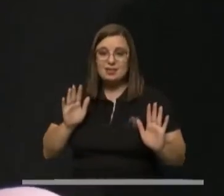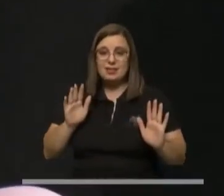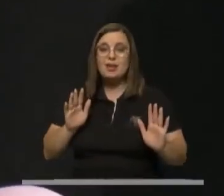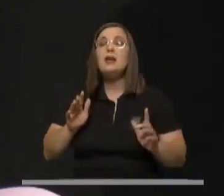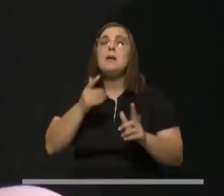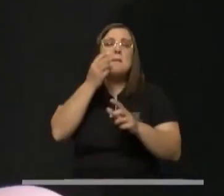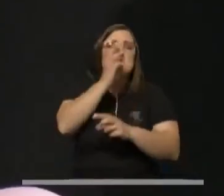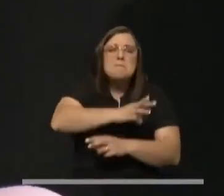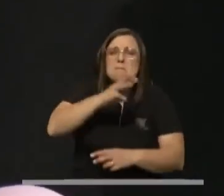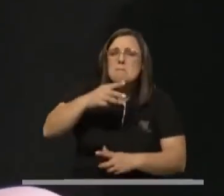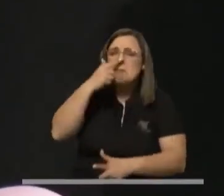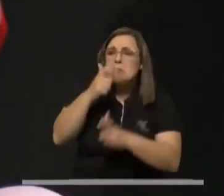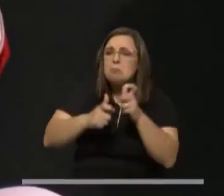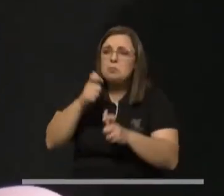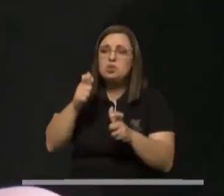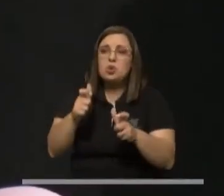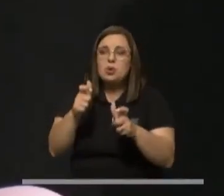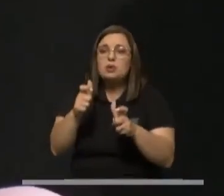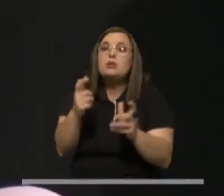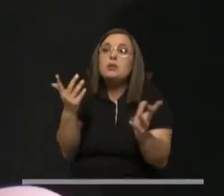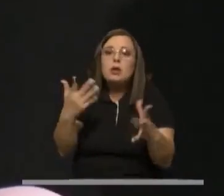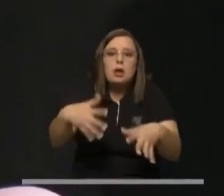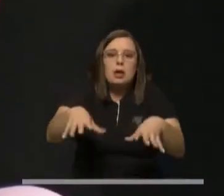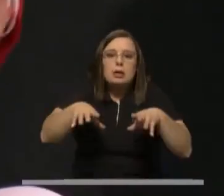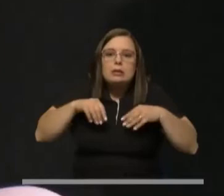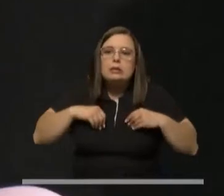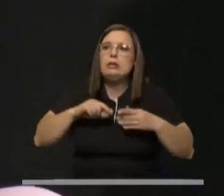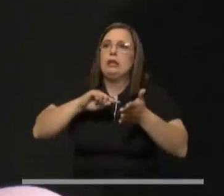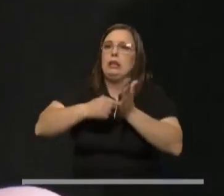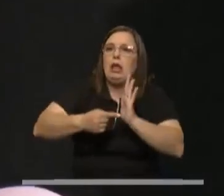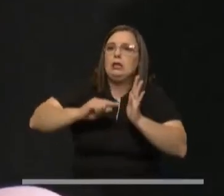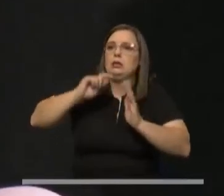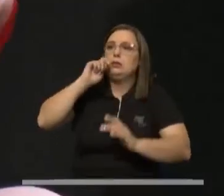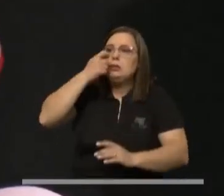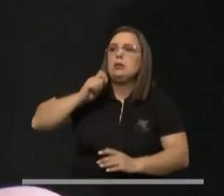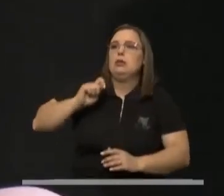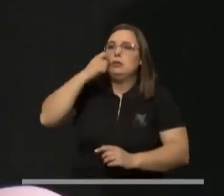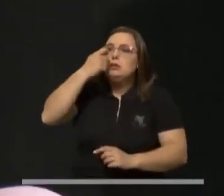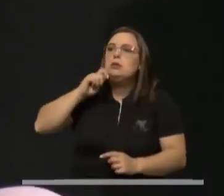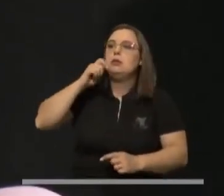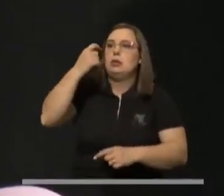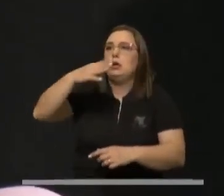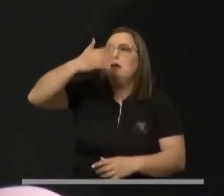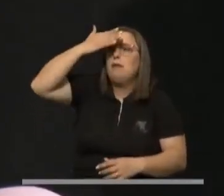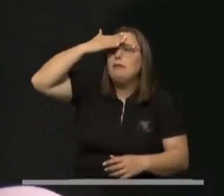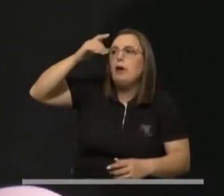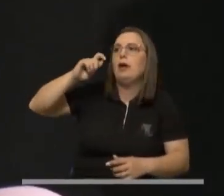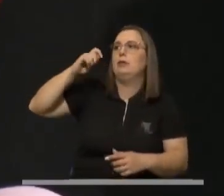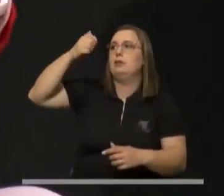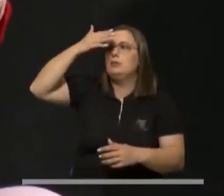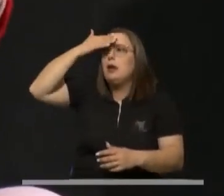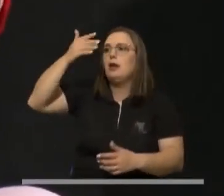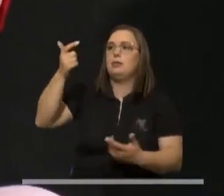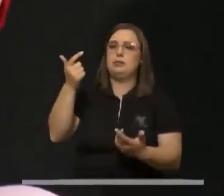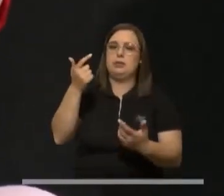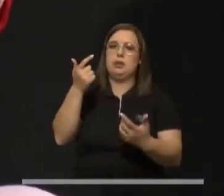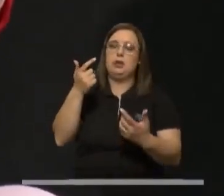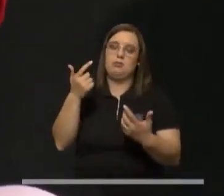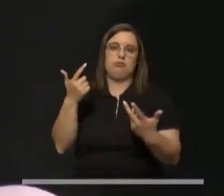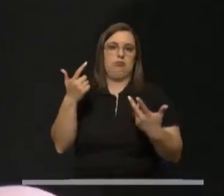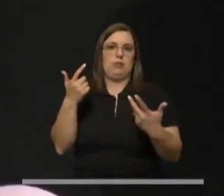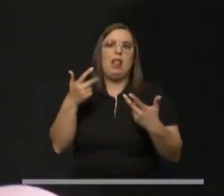home. And thousands of millions of people accept to be subject to tests, temperature